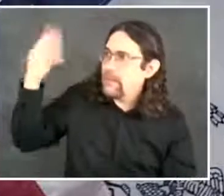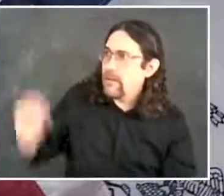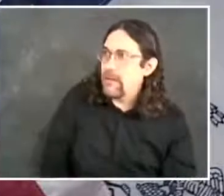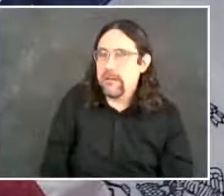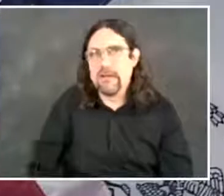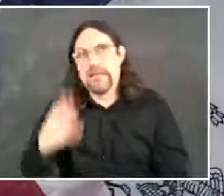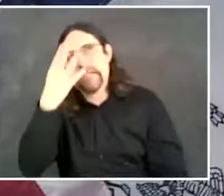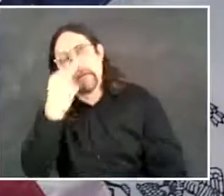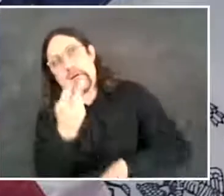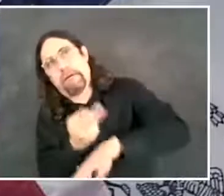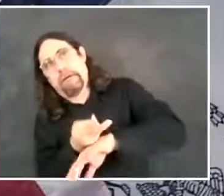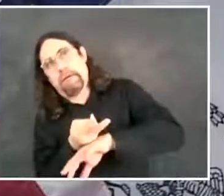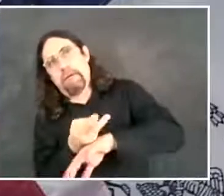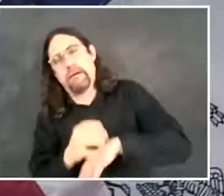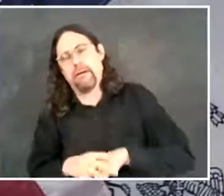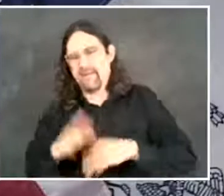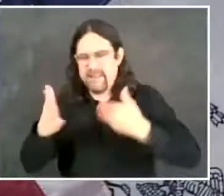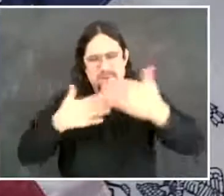street, period.